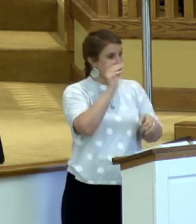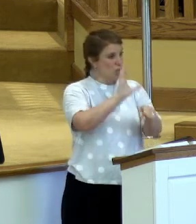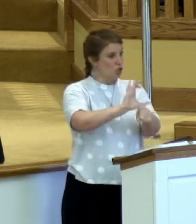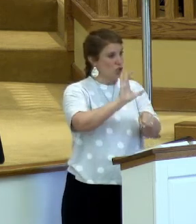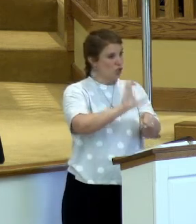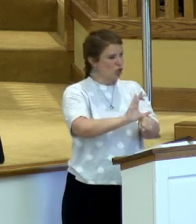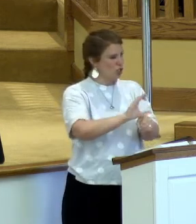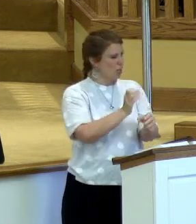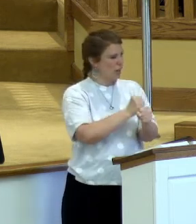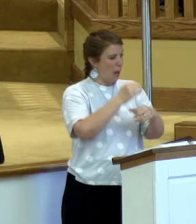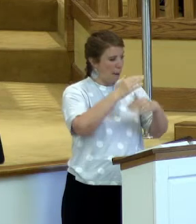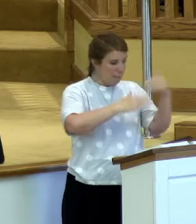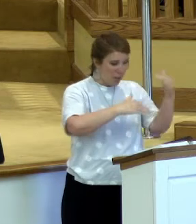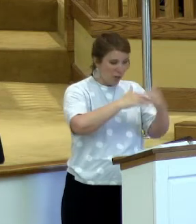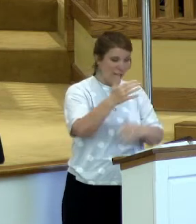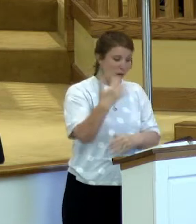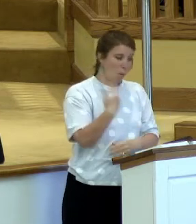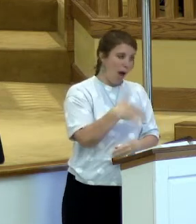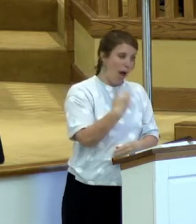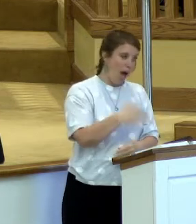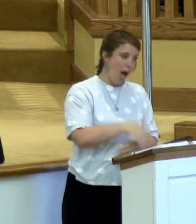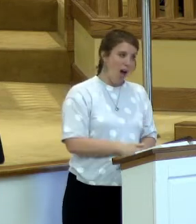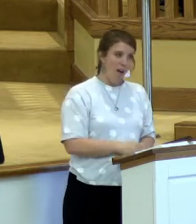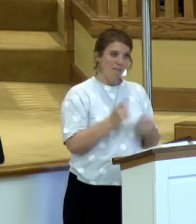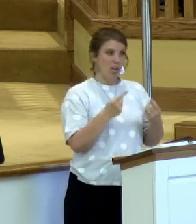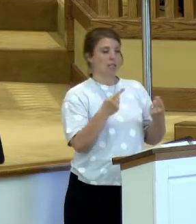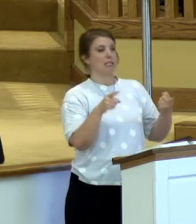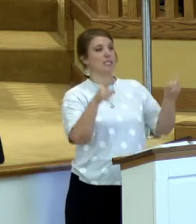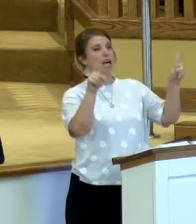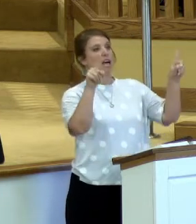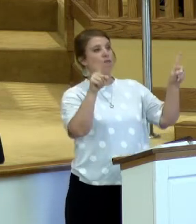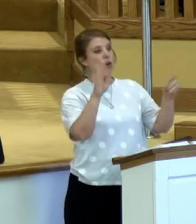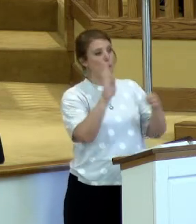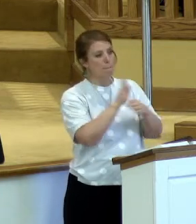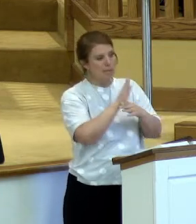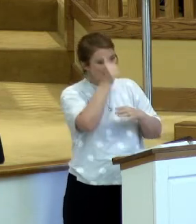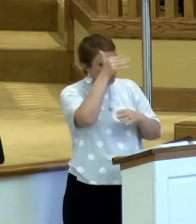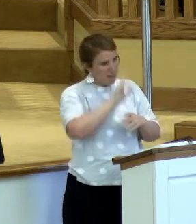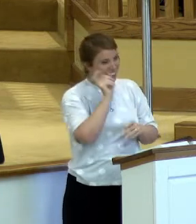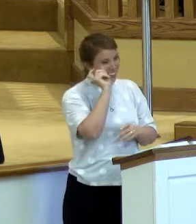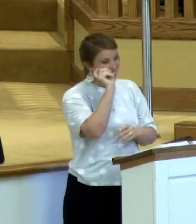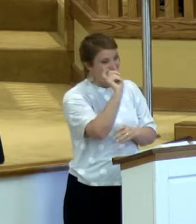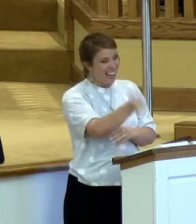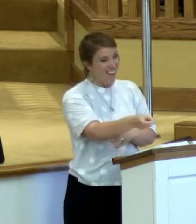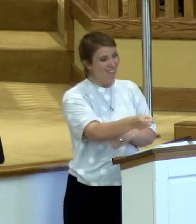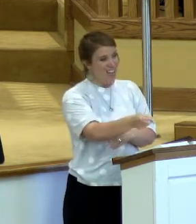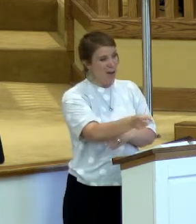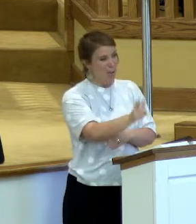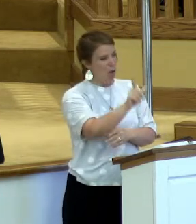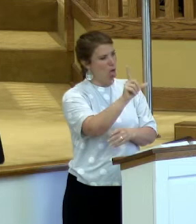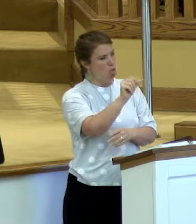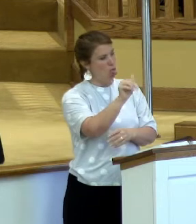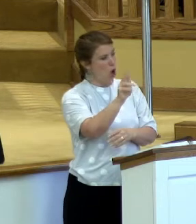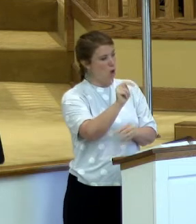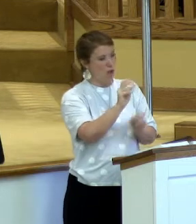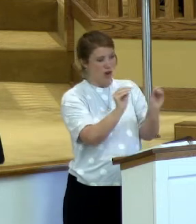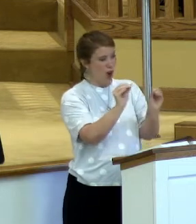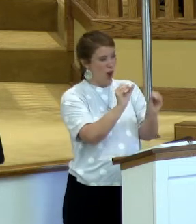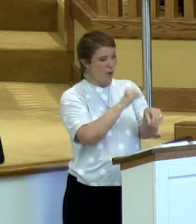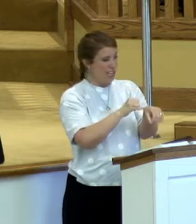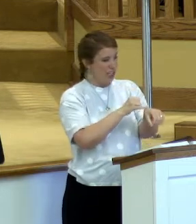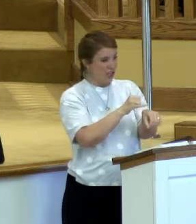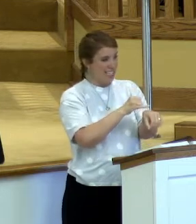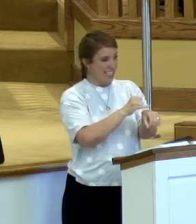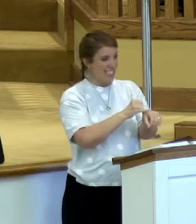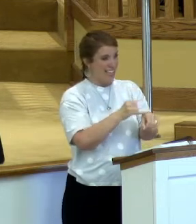the church they got, the building they got, and a very successful businessman who gave them a loan, an interest-free loan,